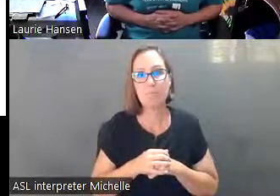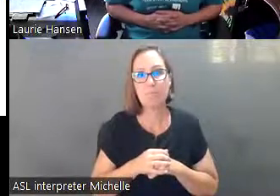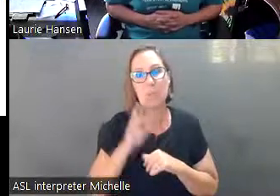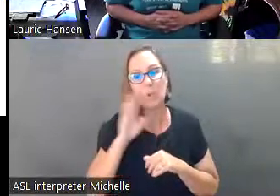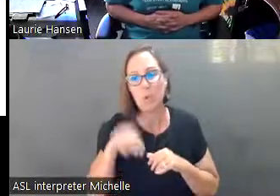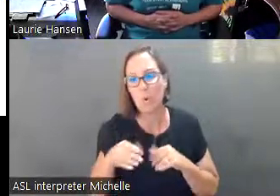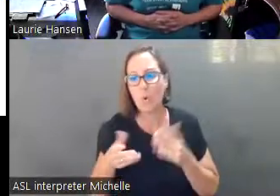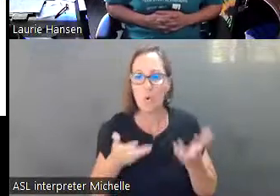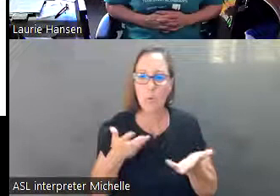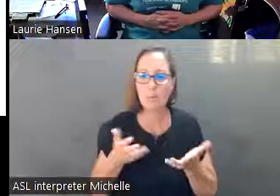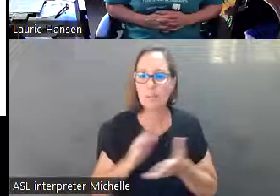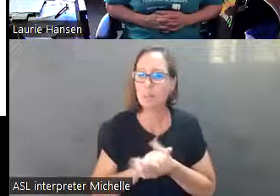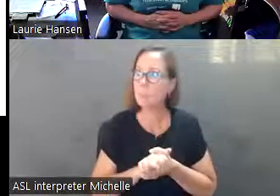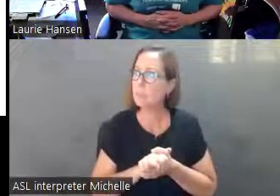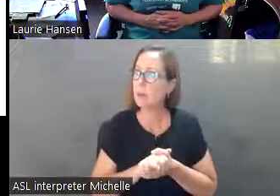it's,